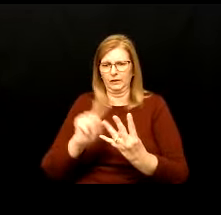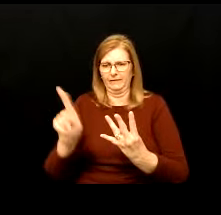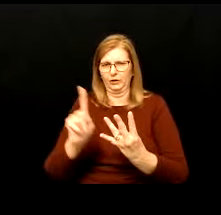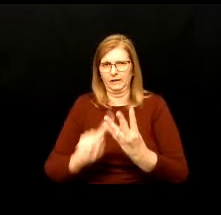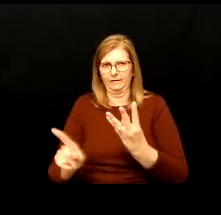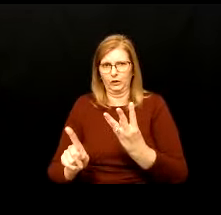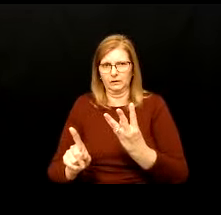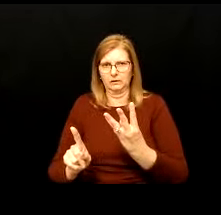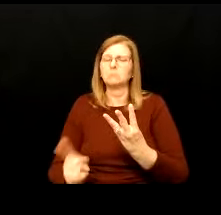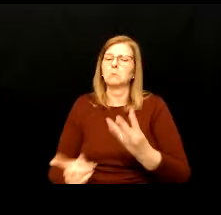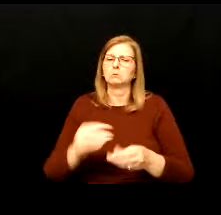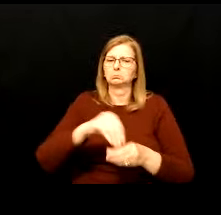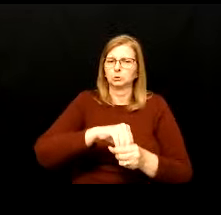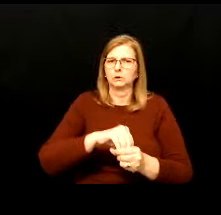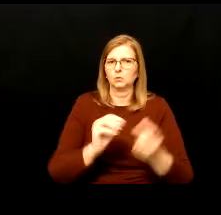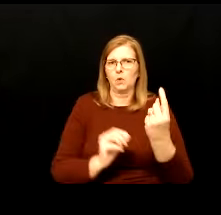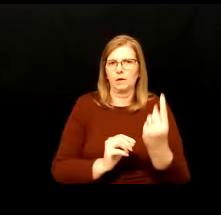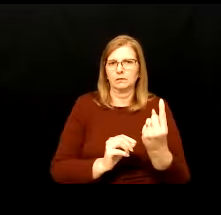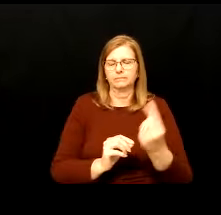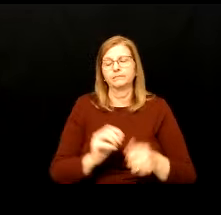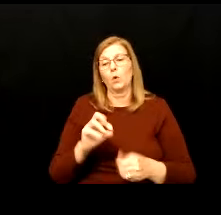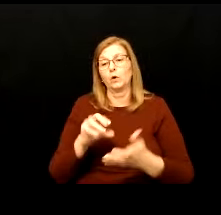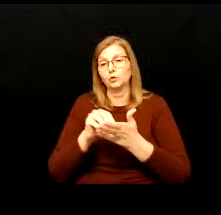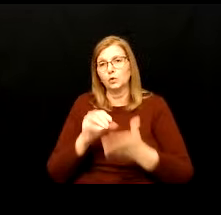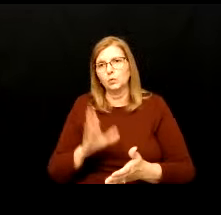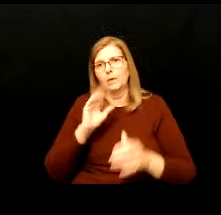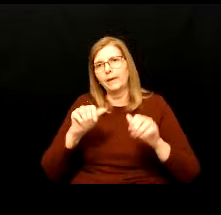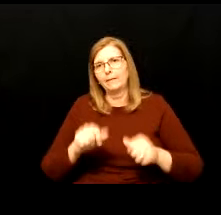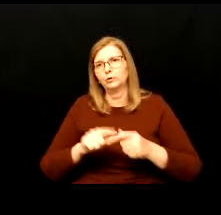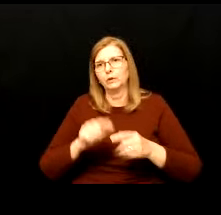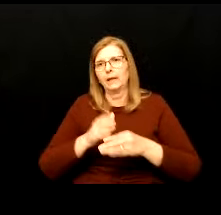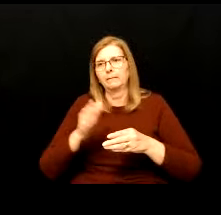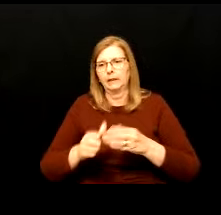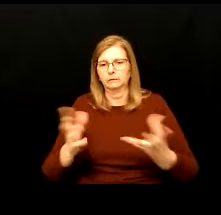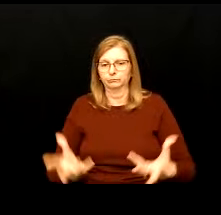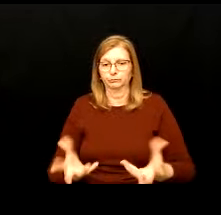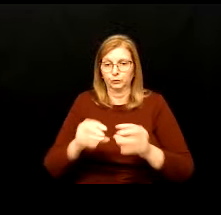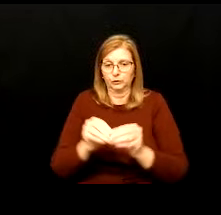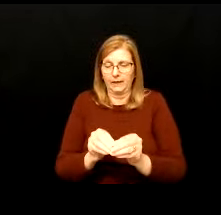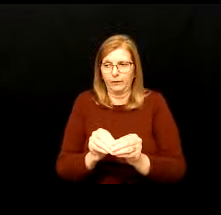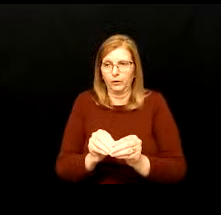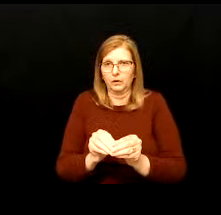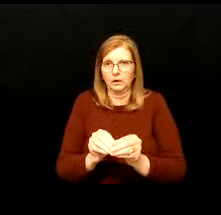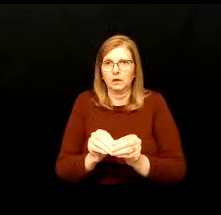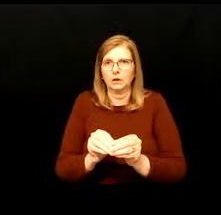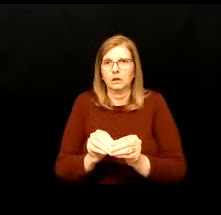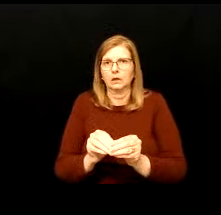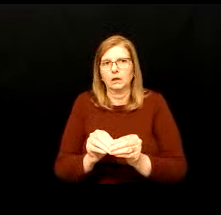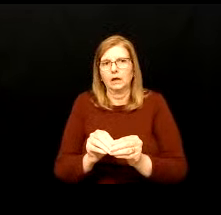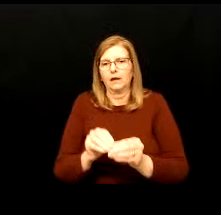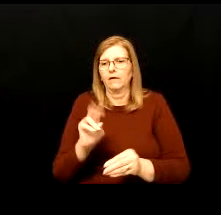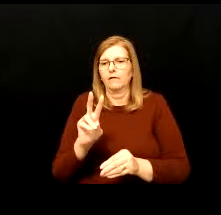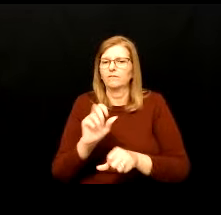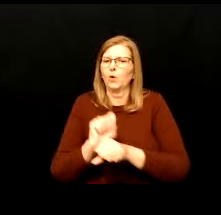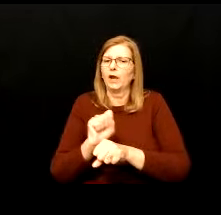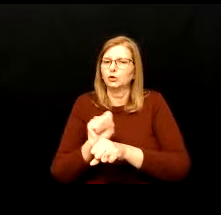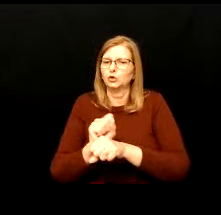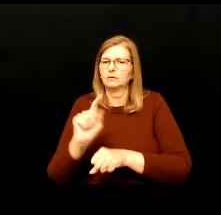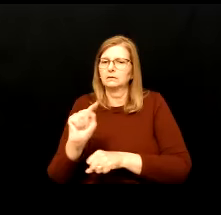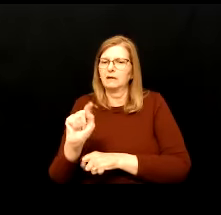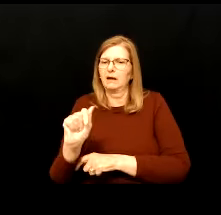supports. Or a student will be able to complete assembly vocational task. And so on